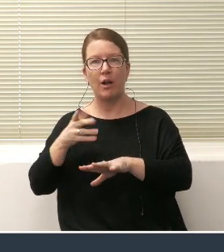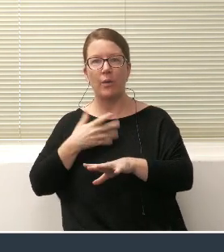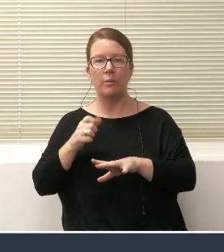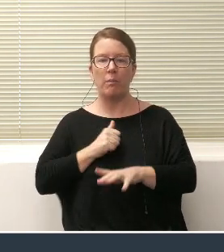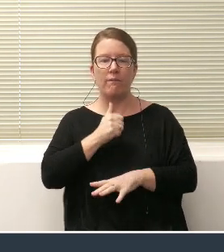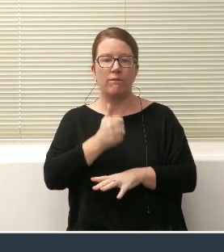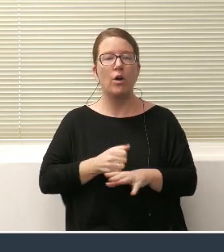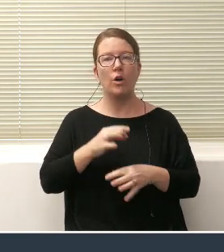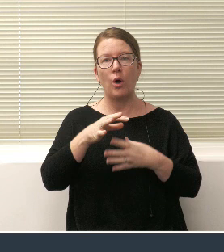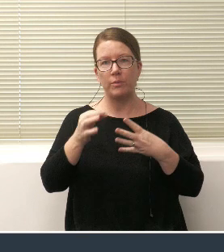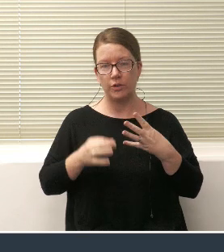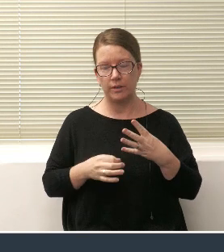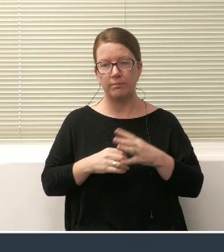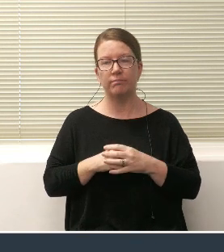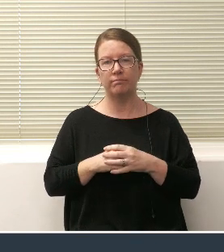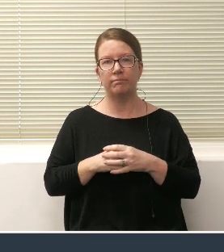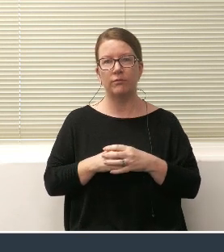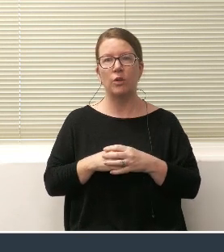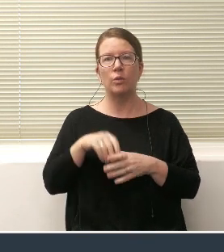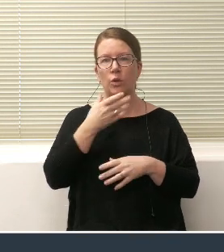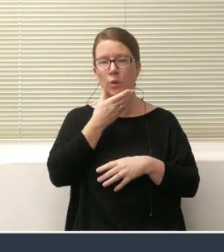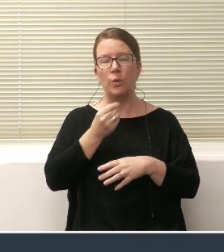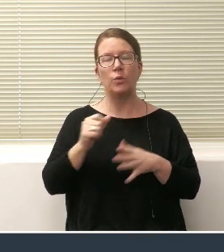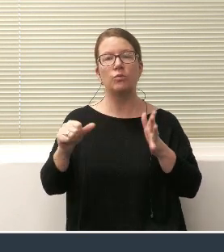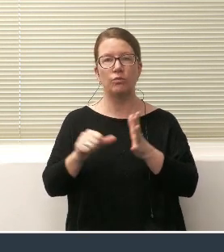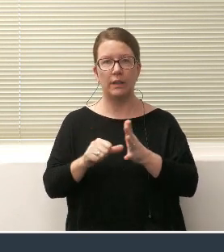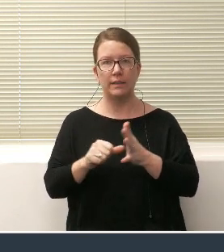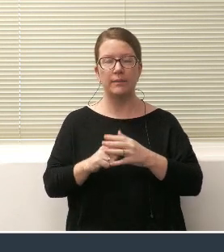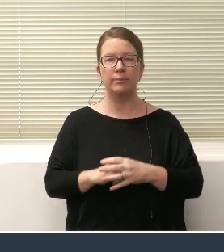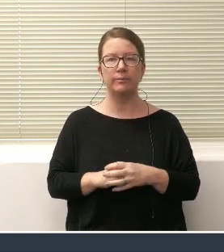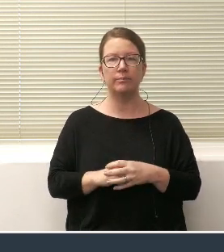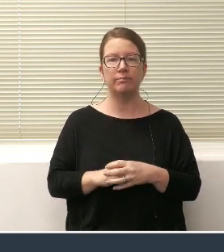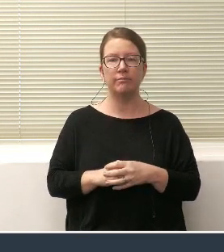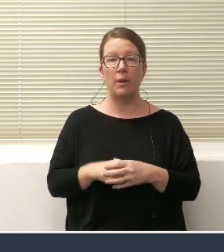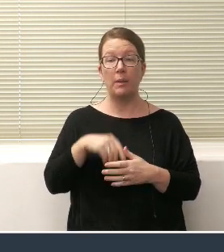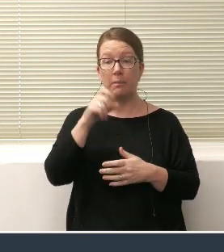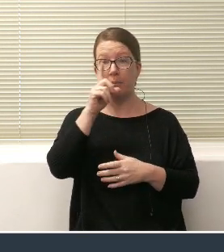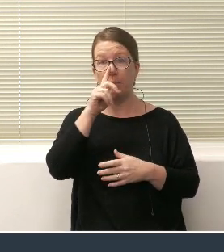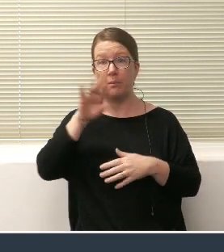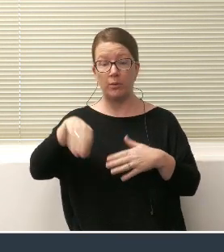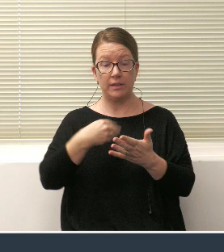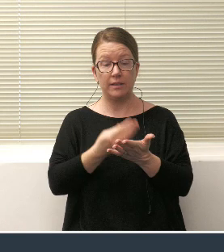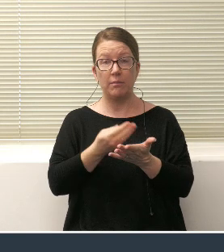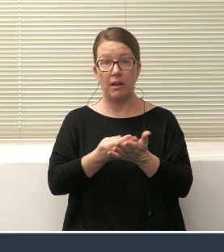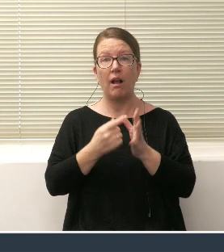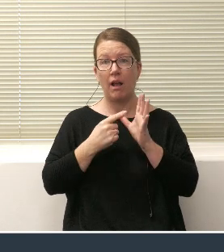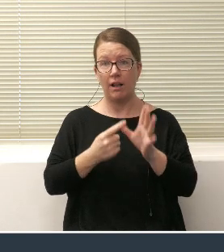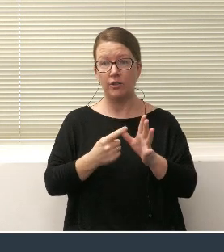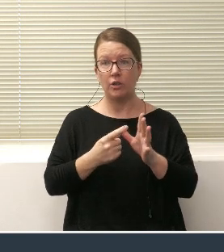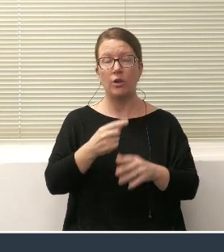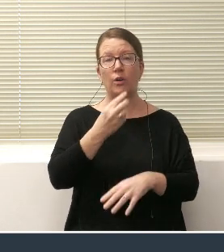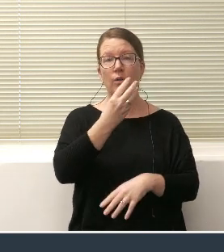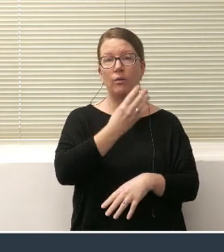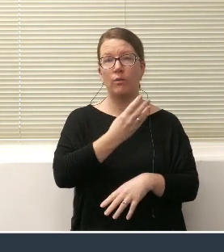fund the deficits with rates with rates. So of the submitters that answered the question,